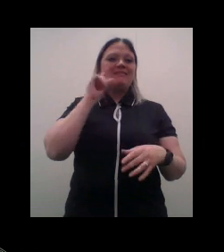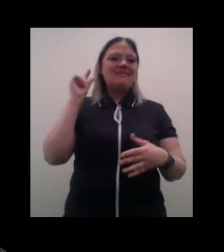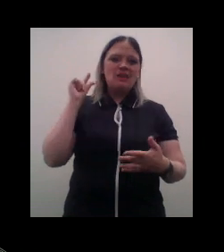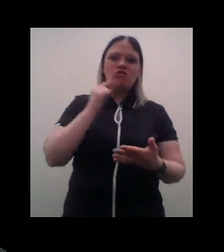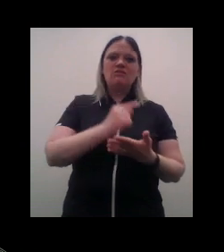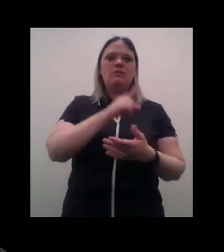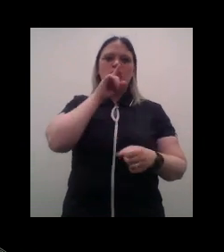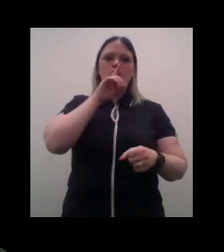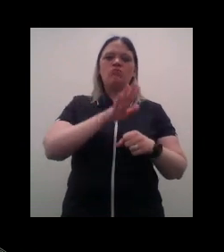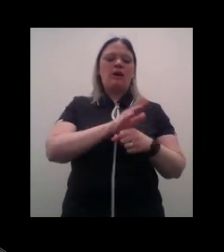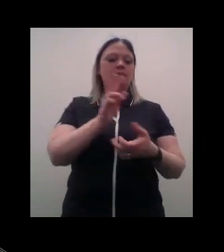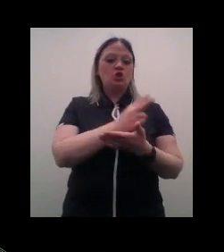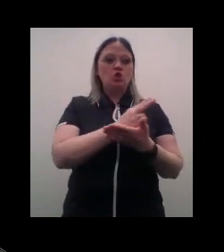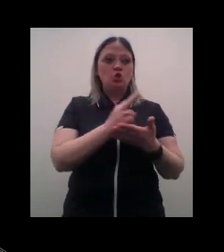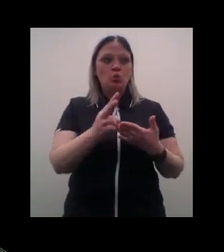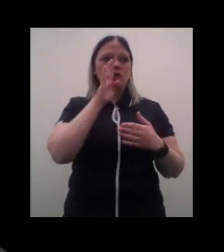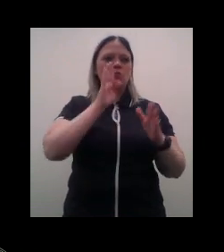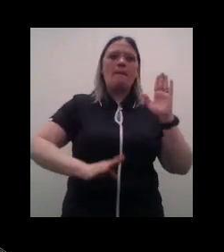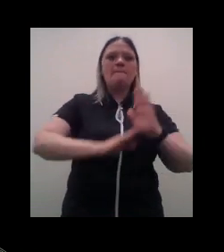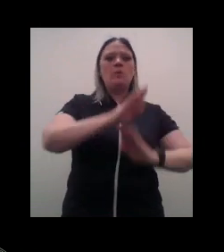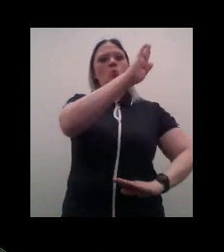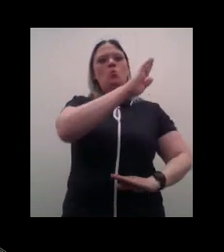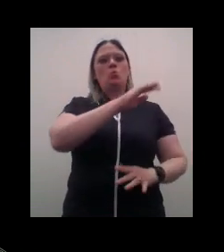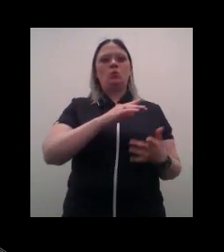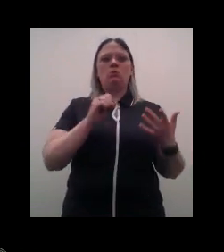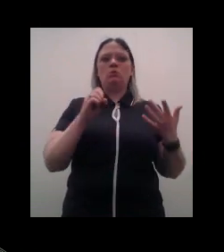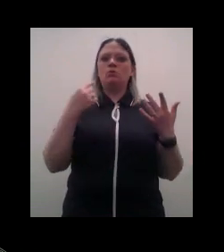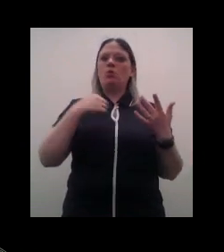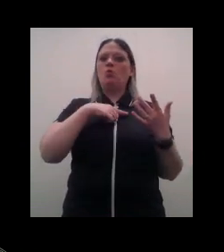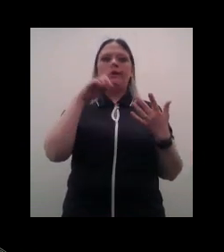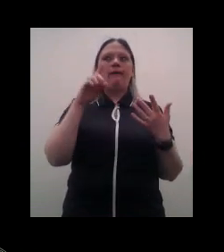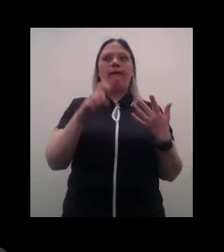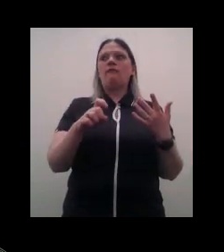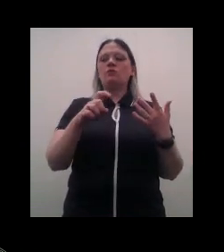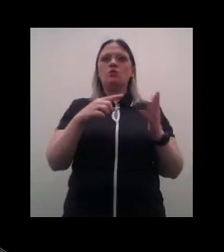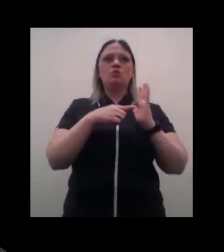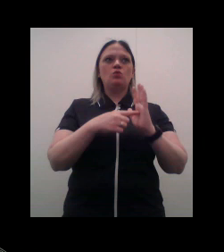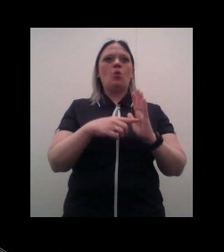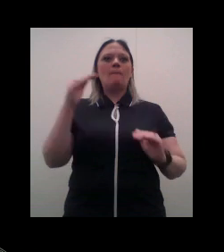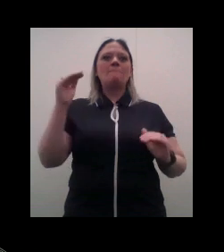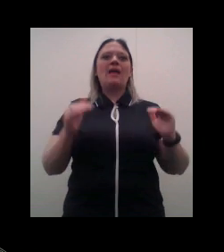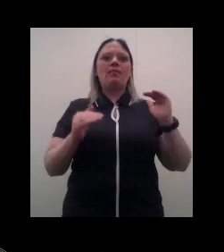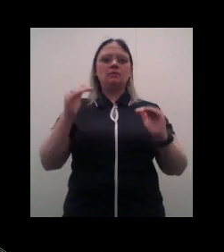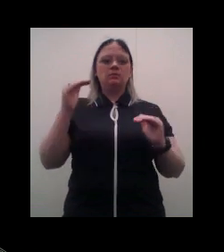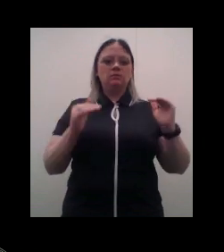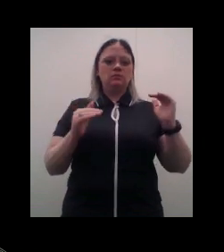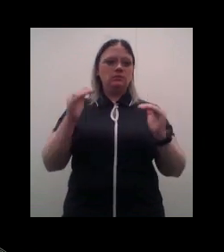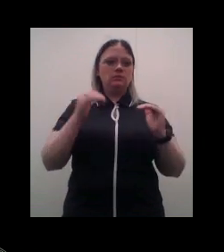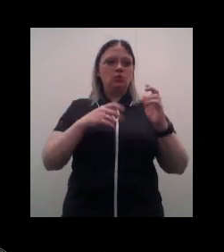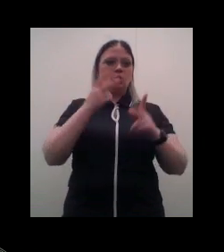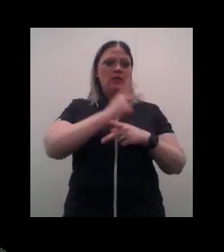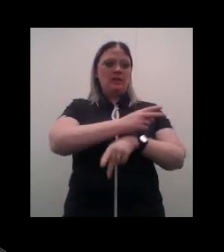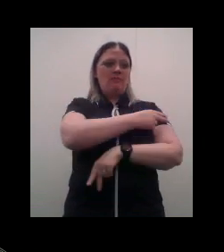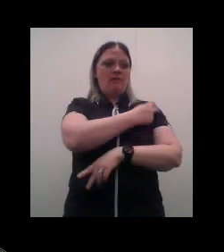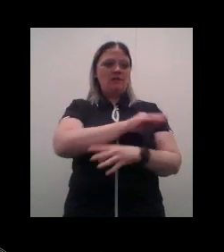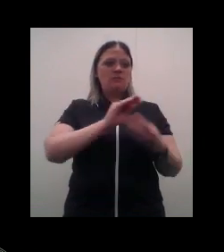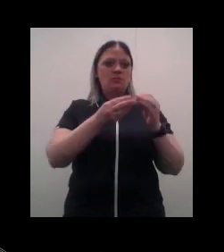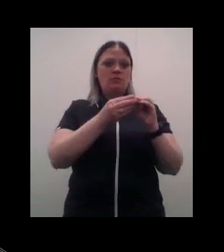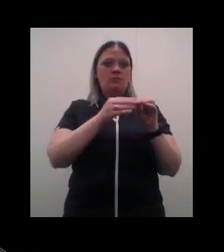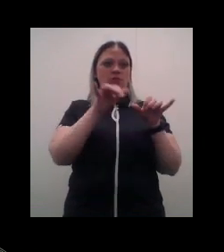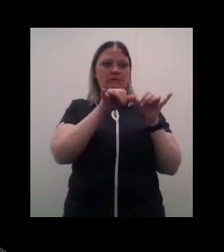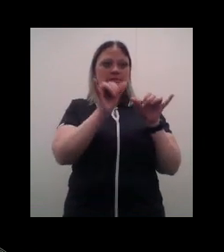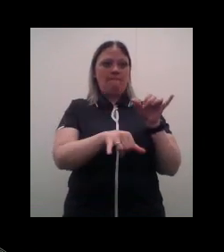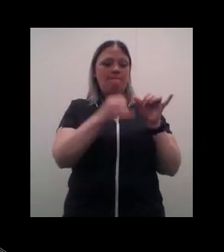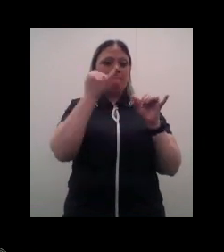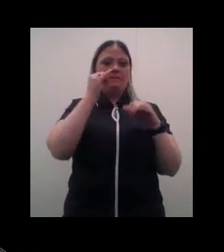numbers shoot straight up. So we have to find a way of trying to balance the reopening with keeping these hospitalization numbers where they are. If